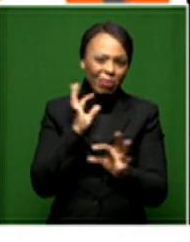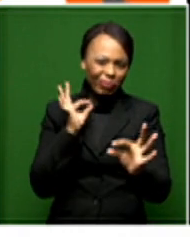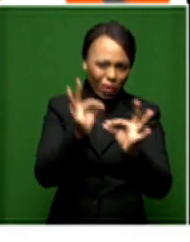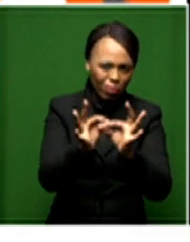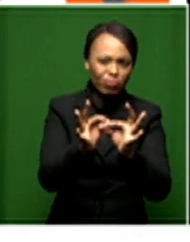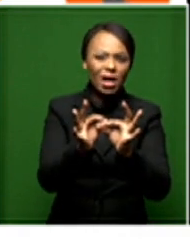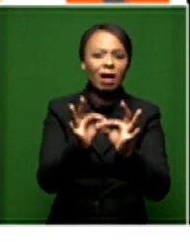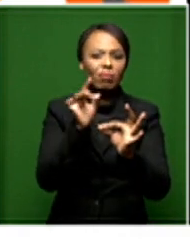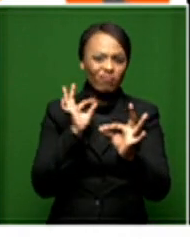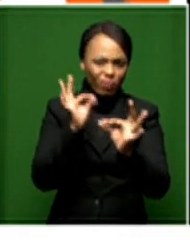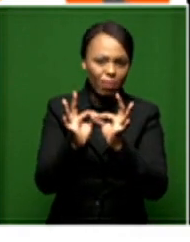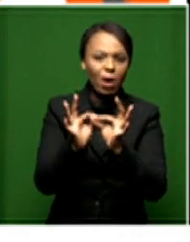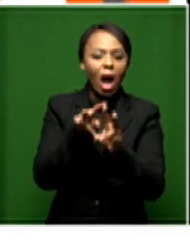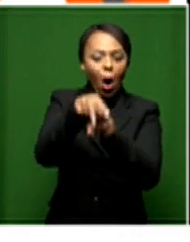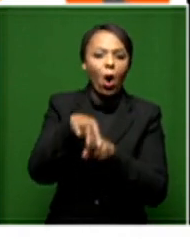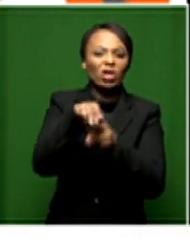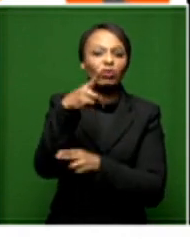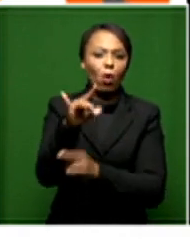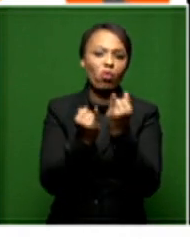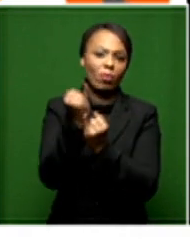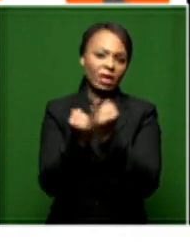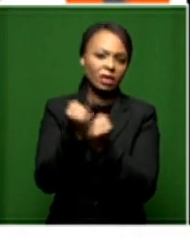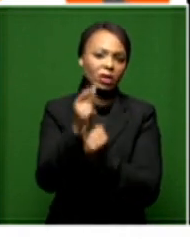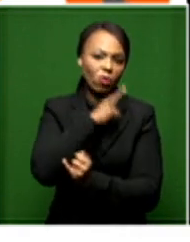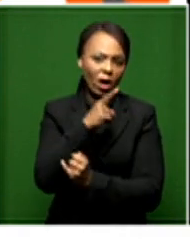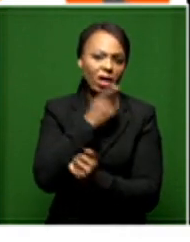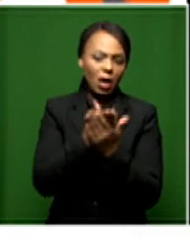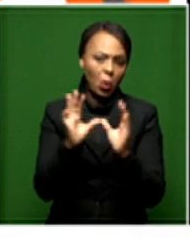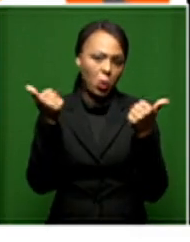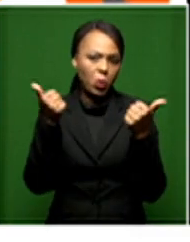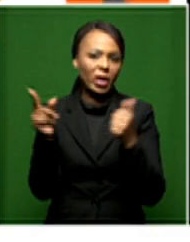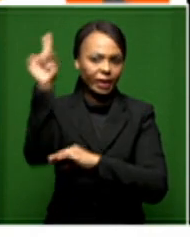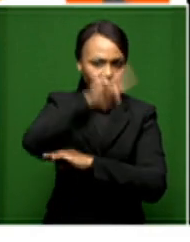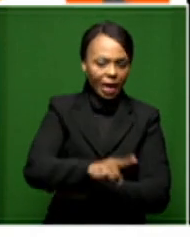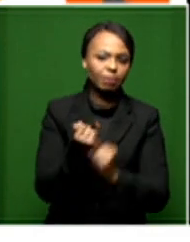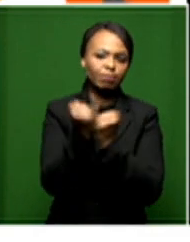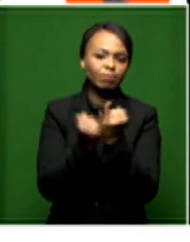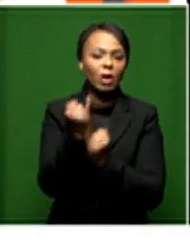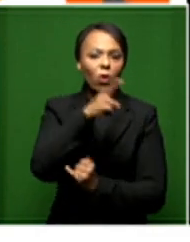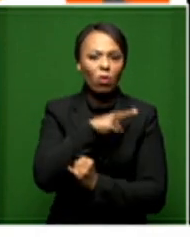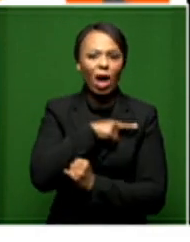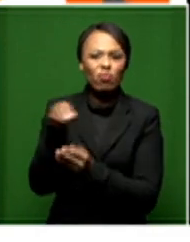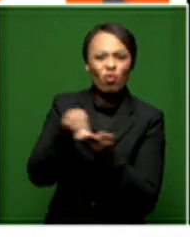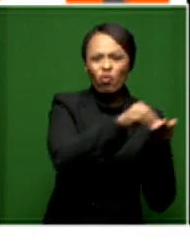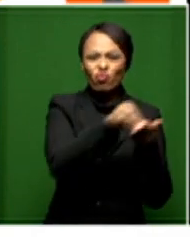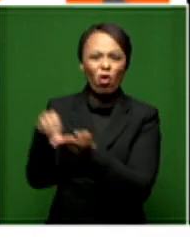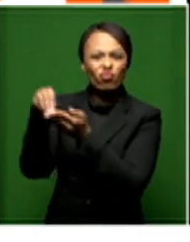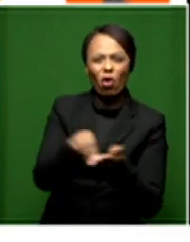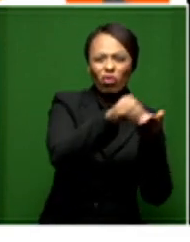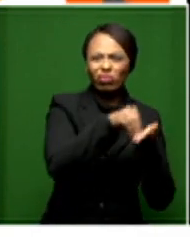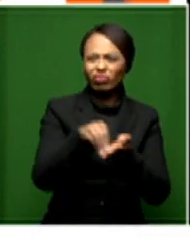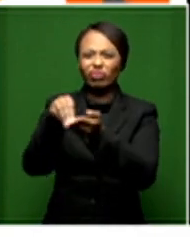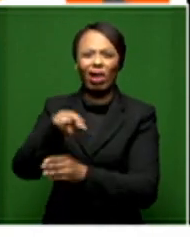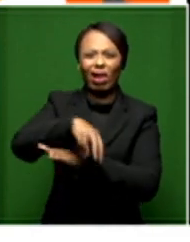of horse so that they are competitive on the day. So quite a lot goes in logistically moving horses around and getting players to the